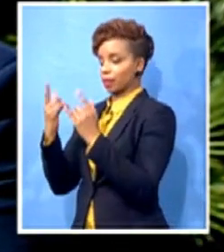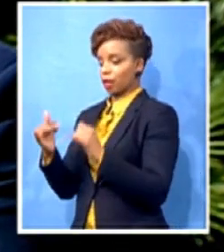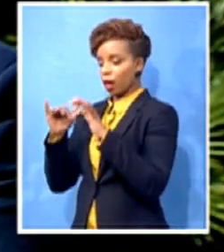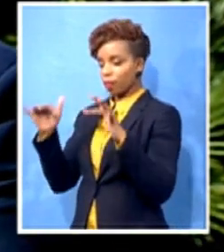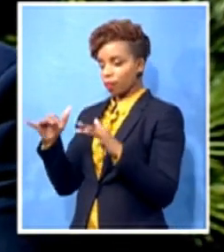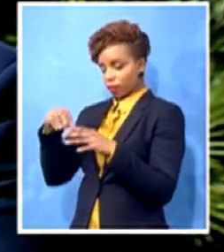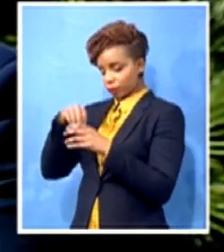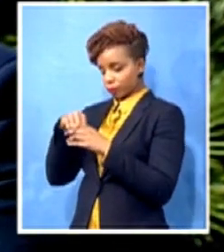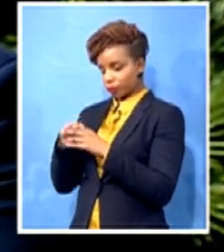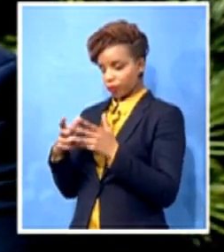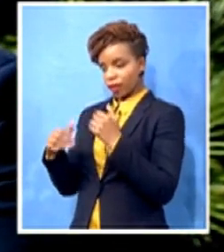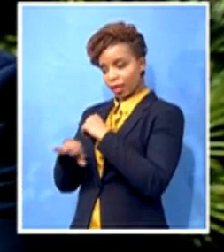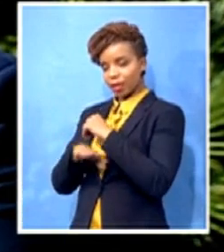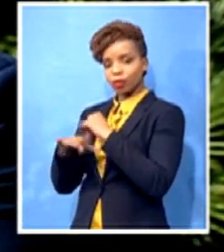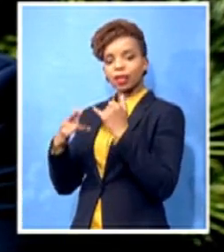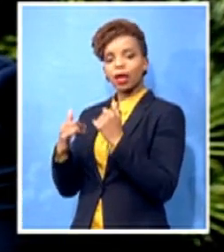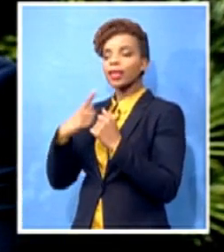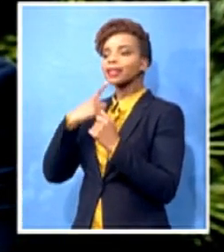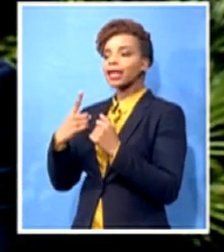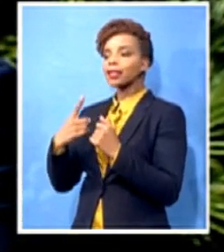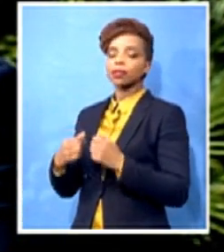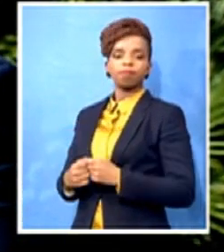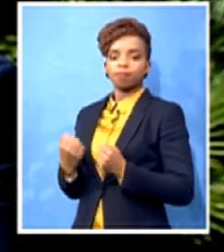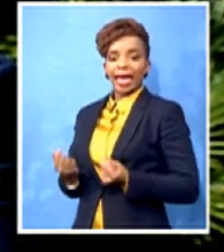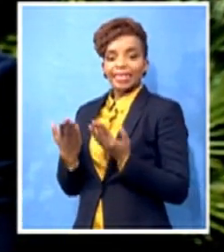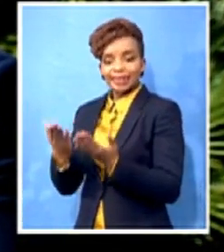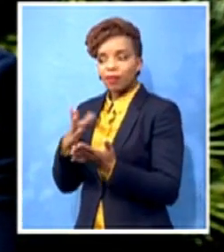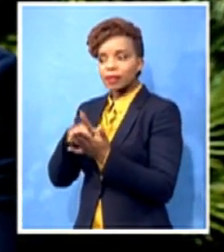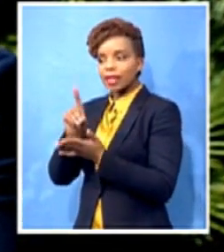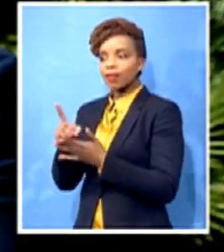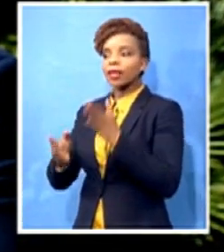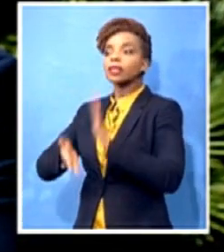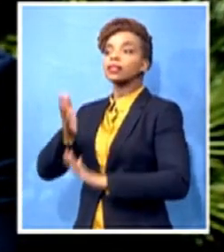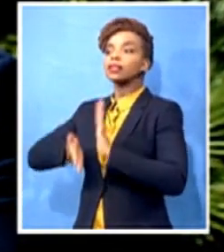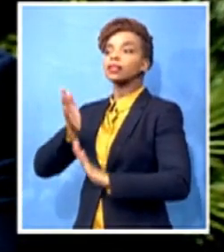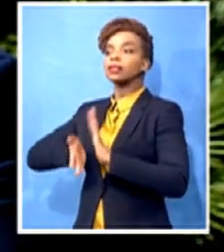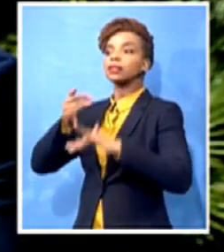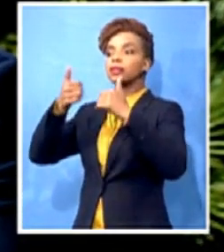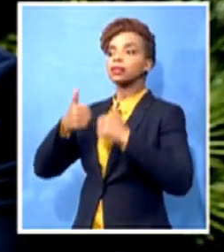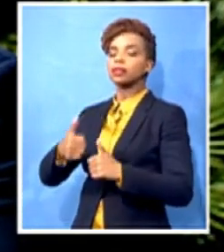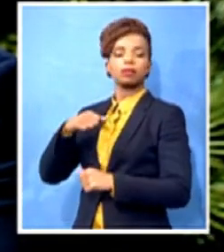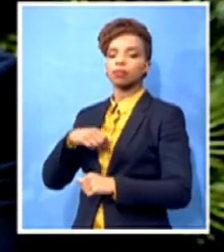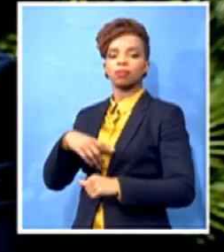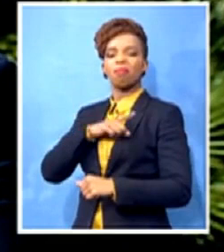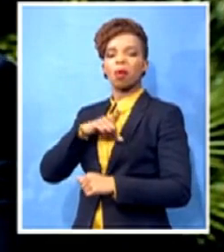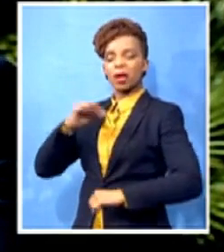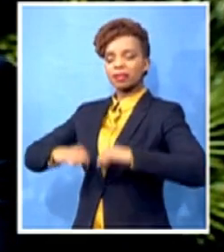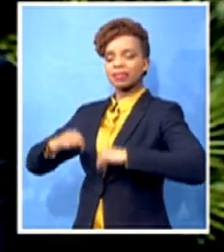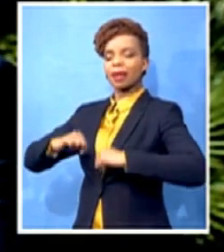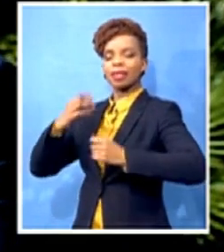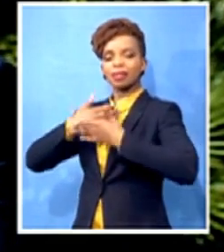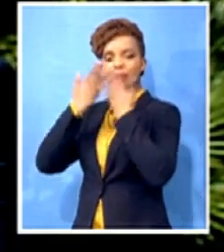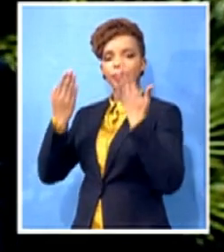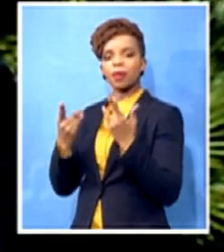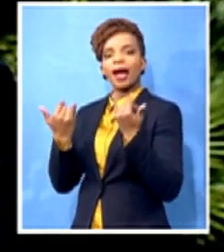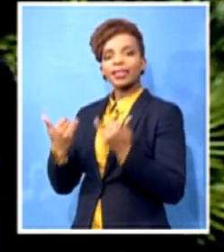been compromised because of this instability. When you interact with people, whether it's people politically or people on the ground, what is the general feel from people about what's happening in the